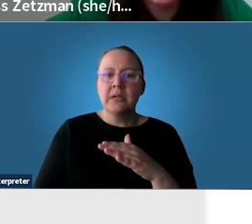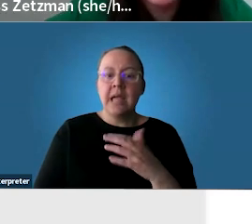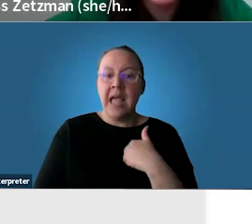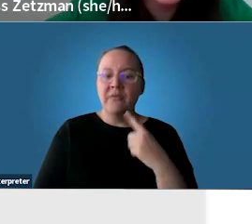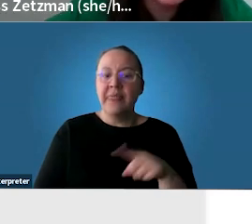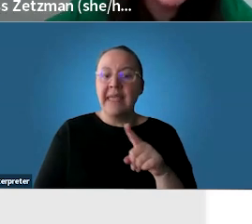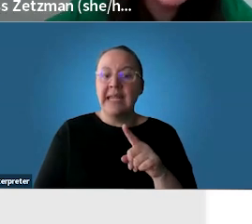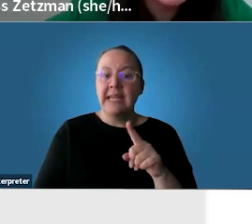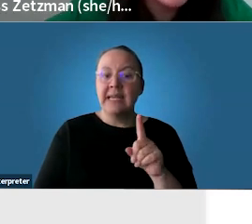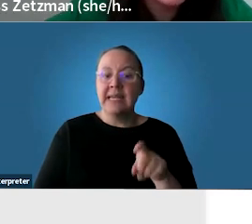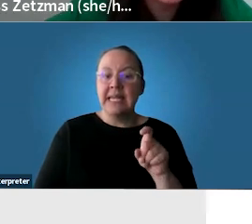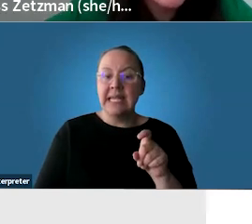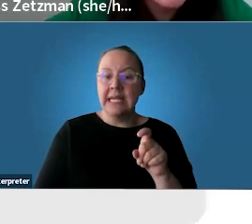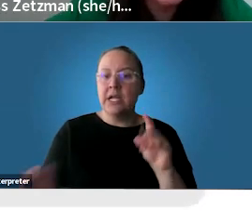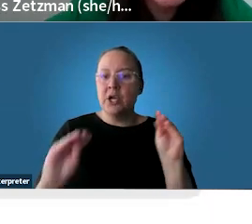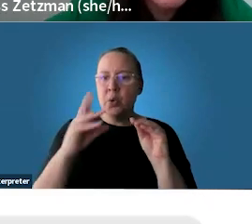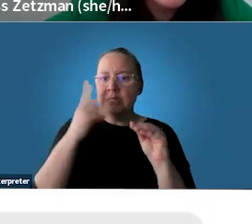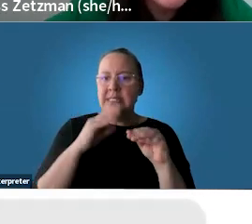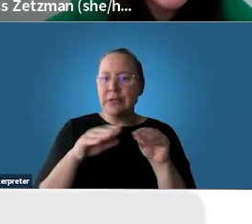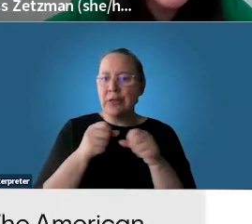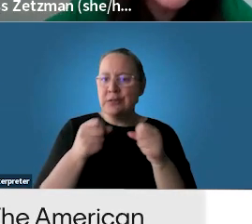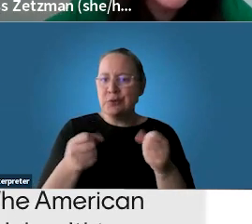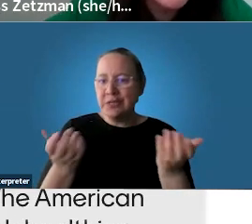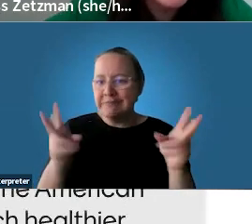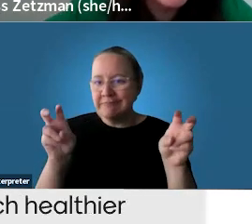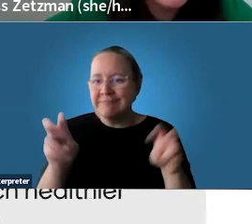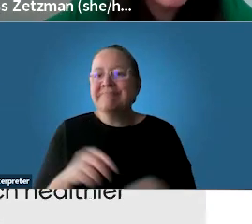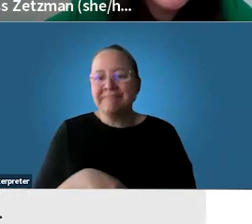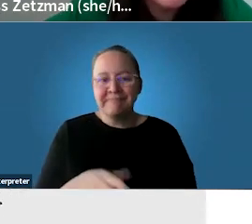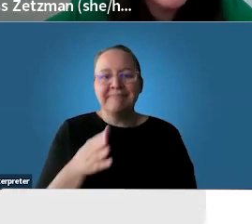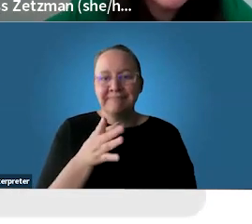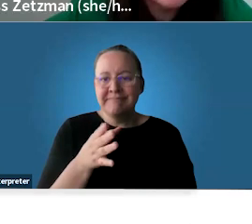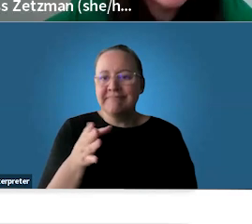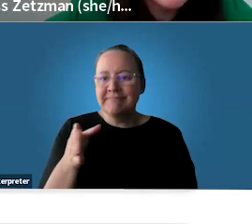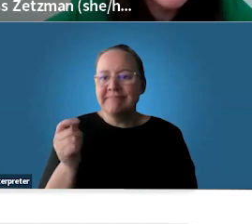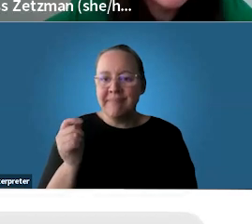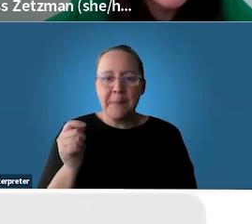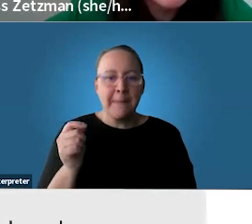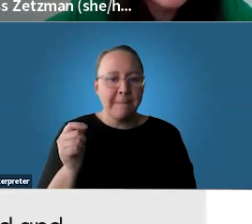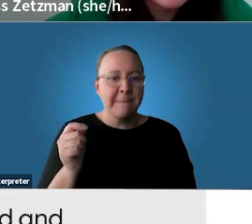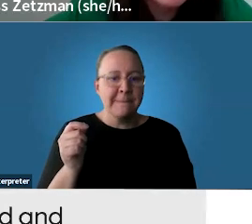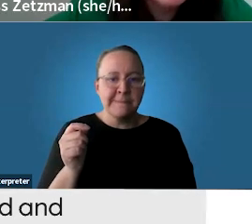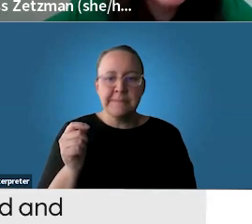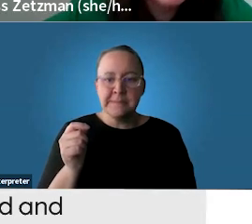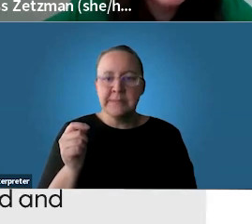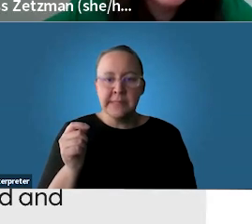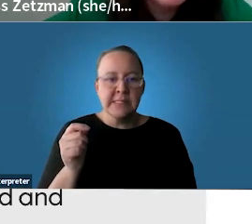need. Nobody is sleeping on the streets. Another great example of what health equity looks like.